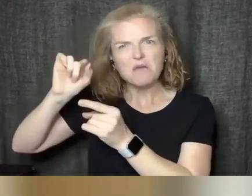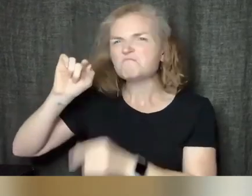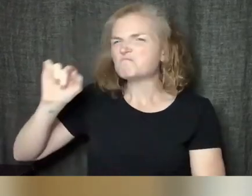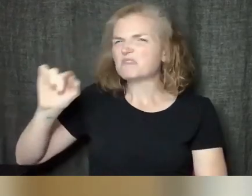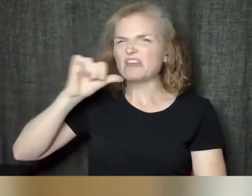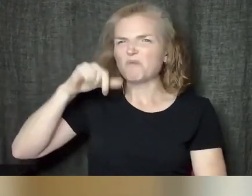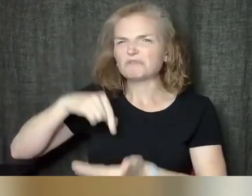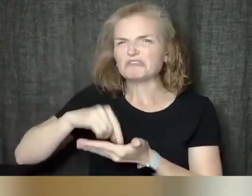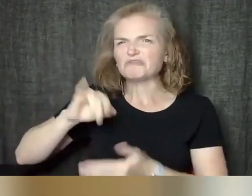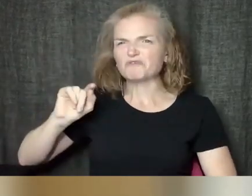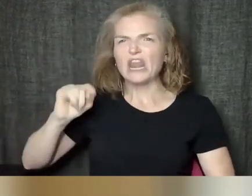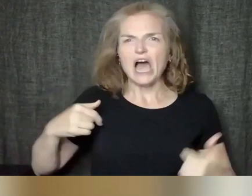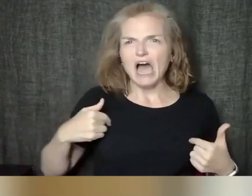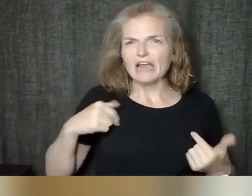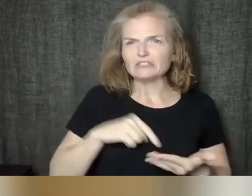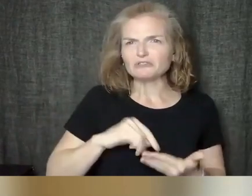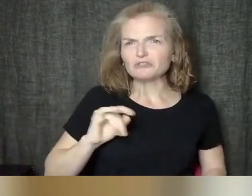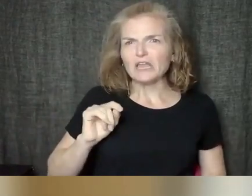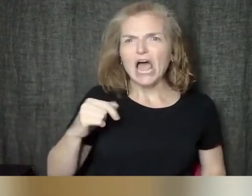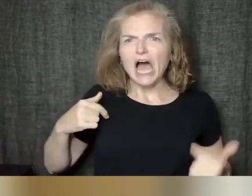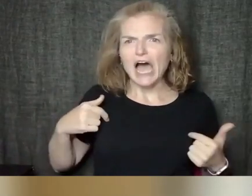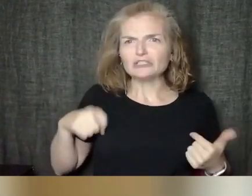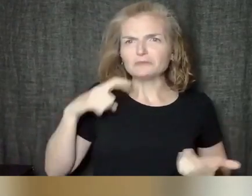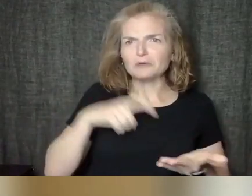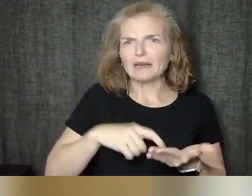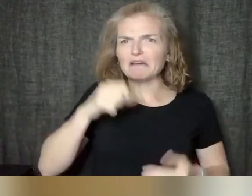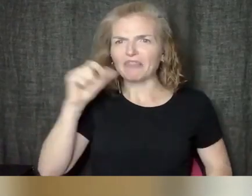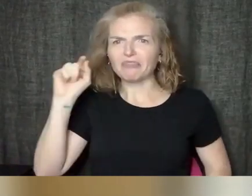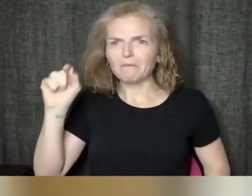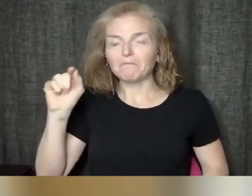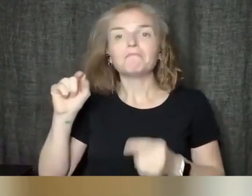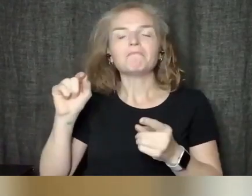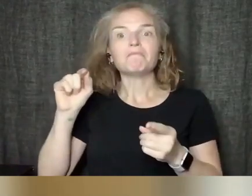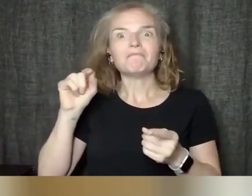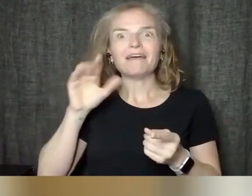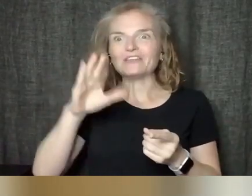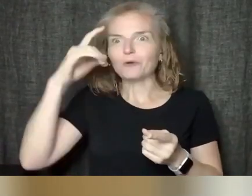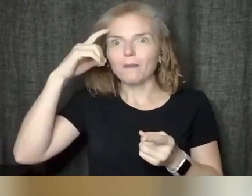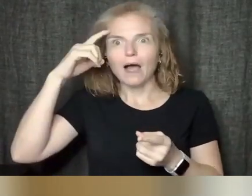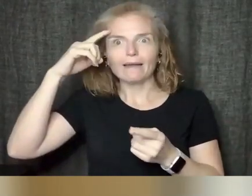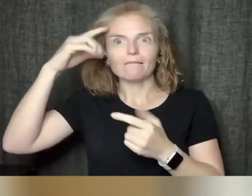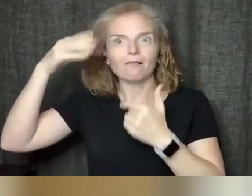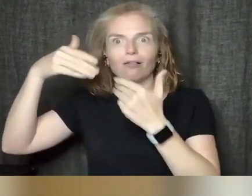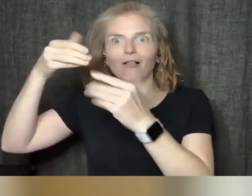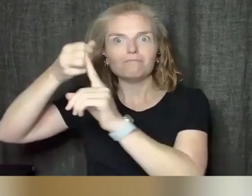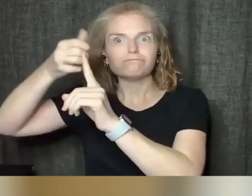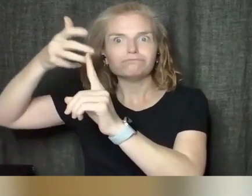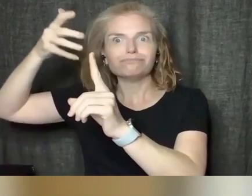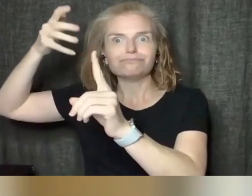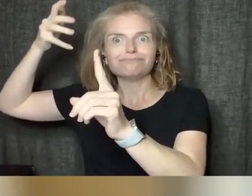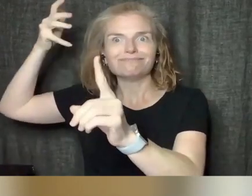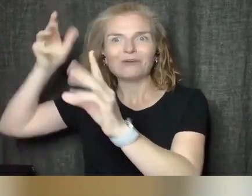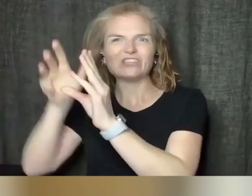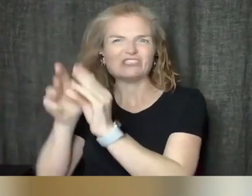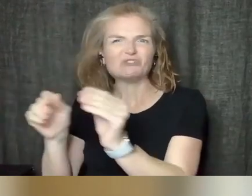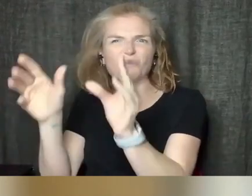it. I deserve it. I should have gotten recognized. They shouldn't have. It goes on with its story. It builds up feelings of